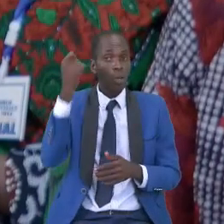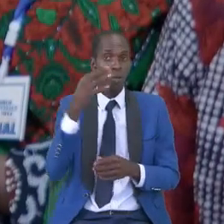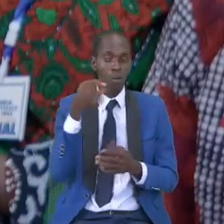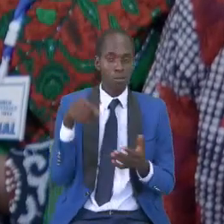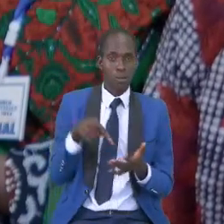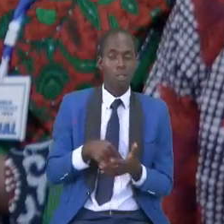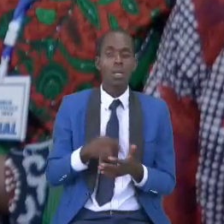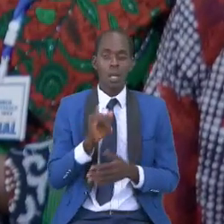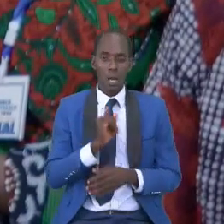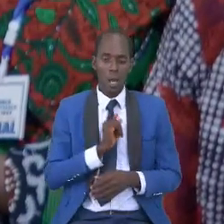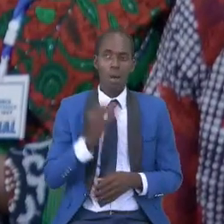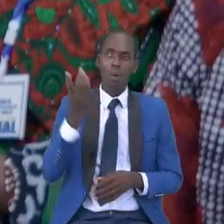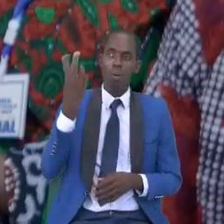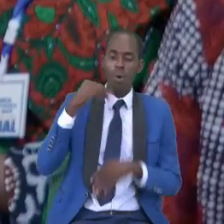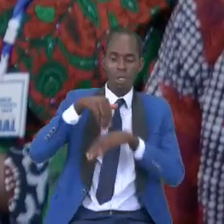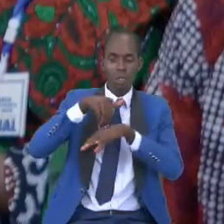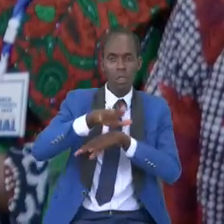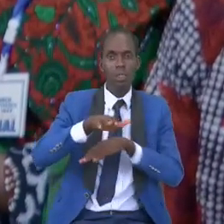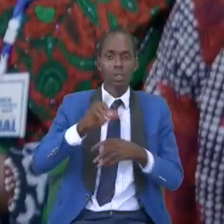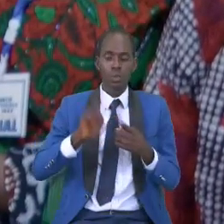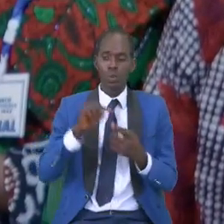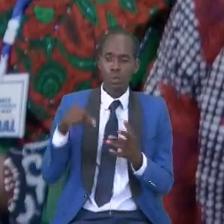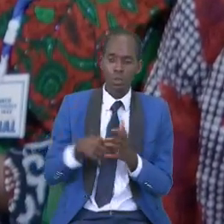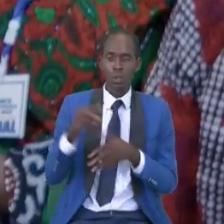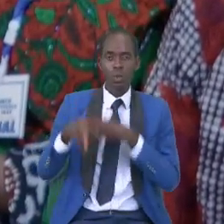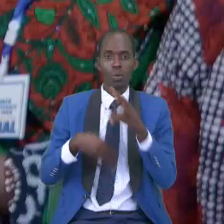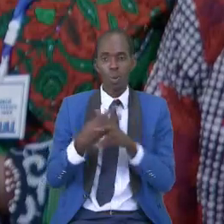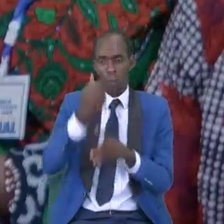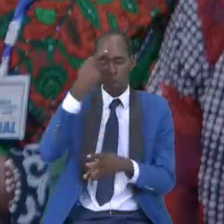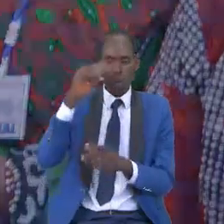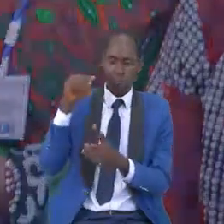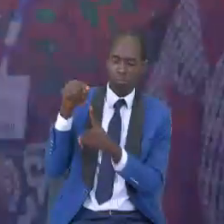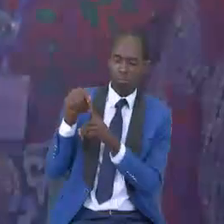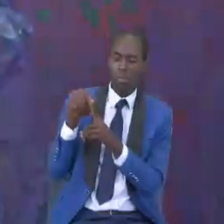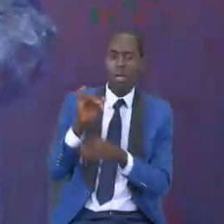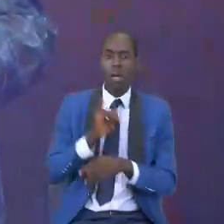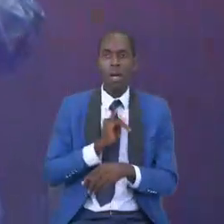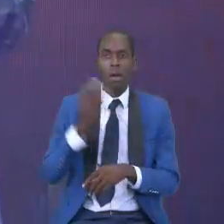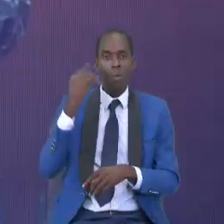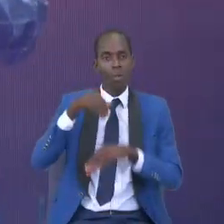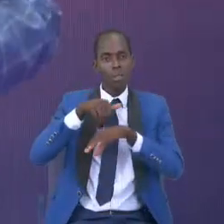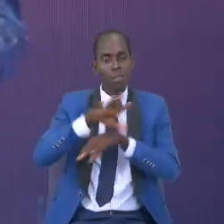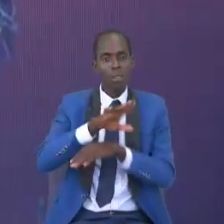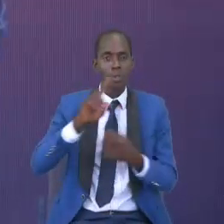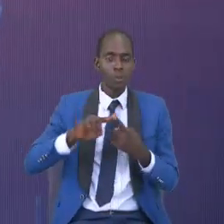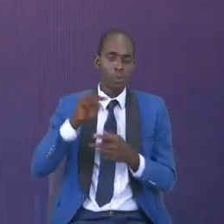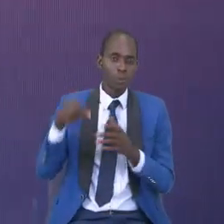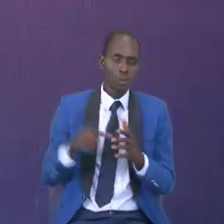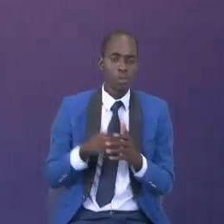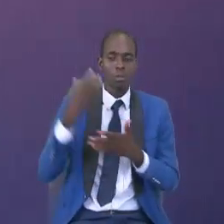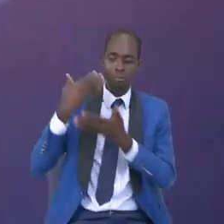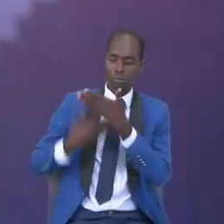this, I was sent to this world. Because of this, I was sent to this